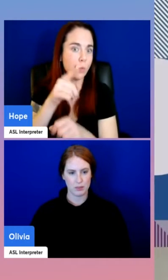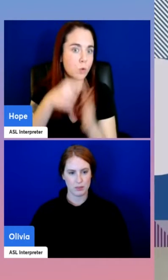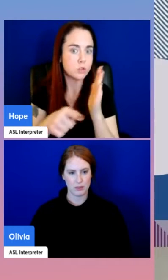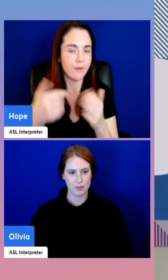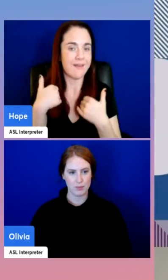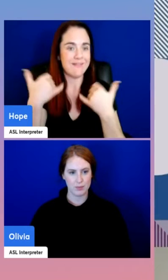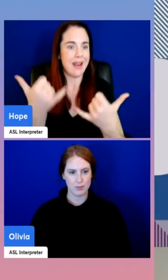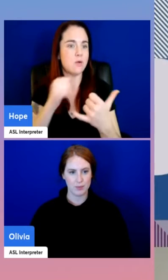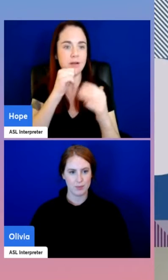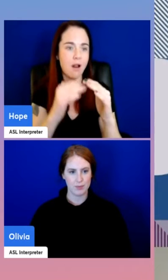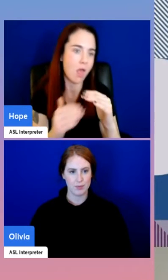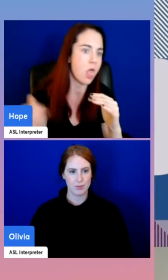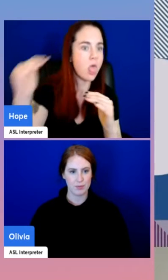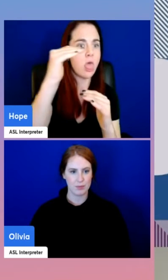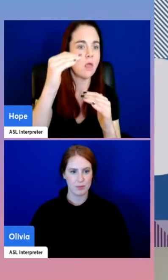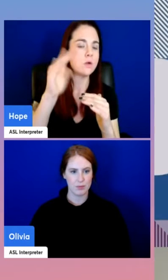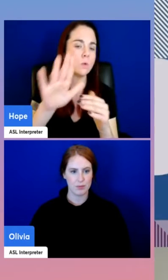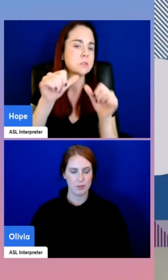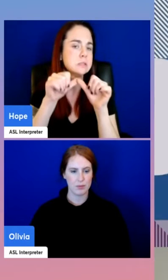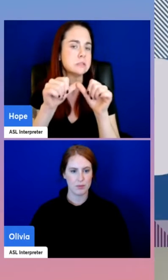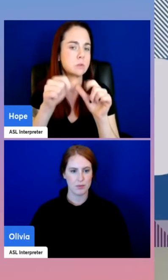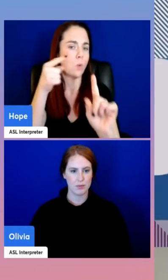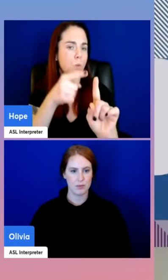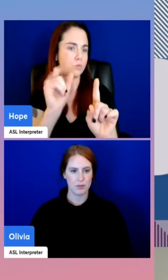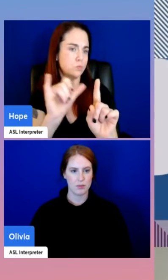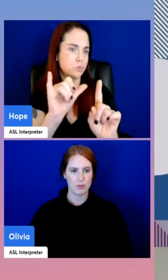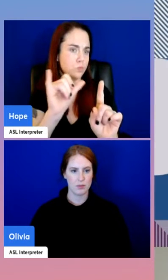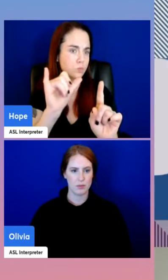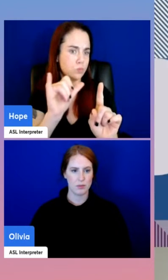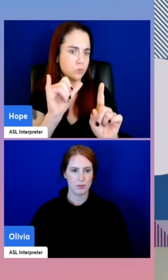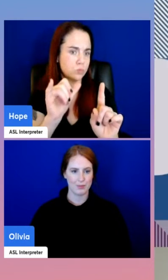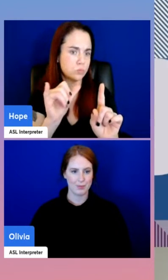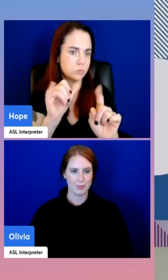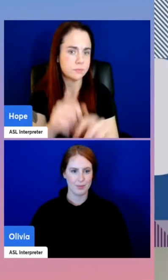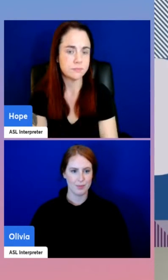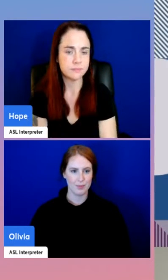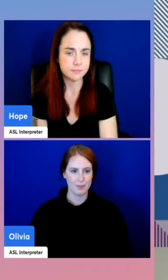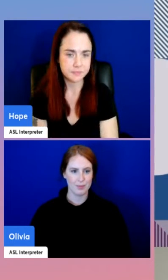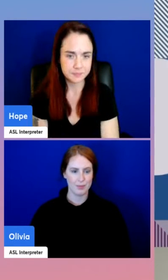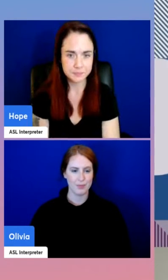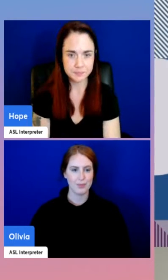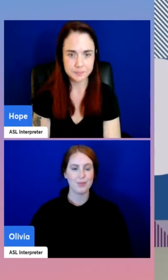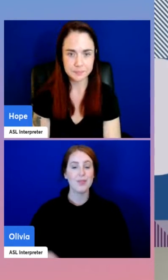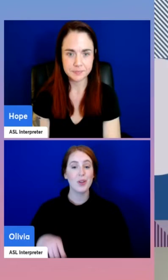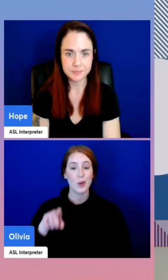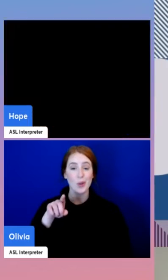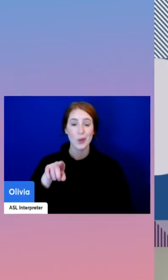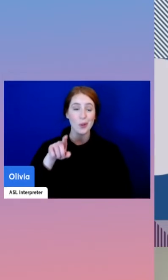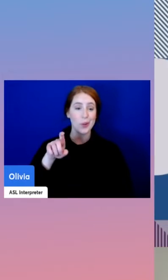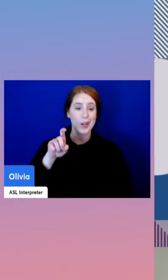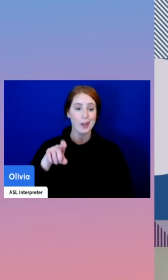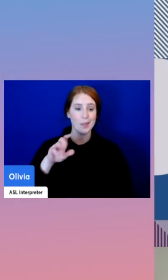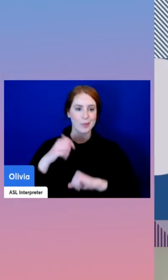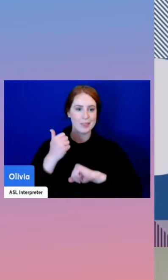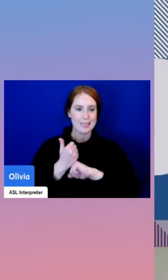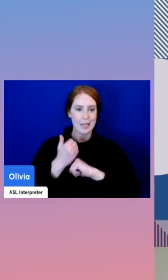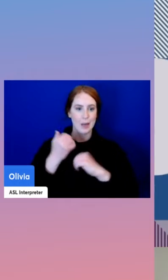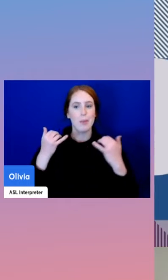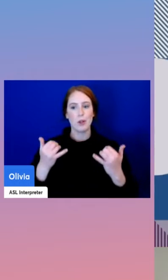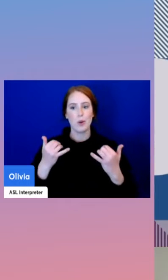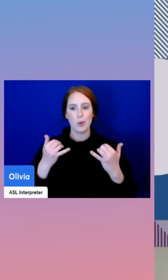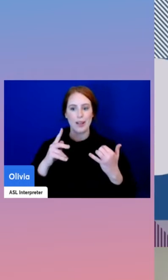exceed your current sustainability goals as well. You need to set current and key goals to